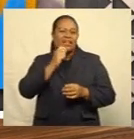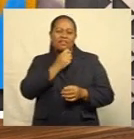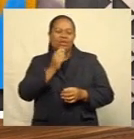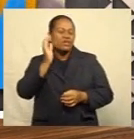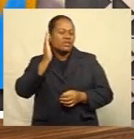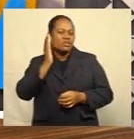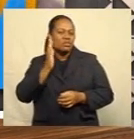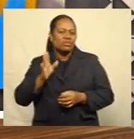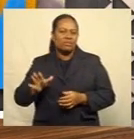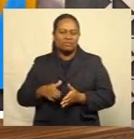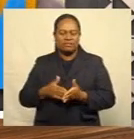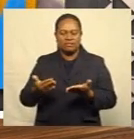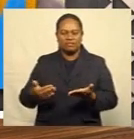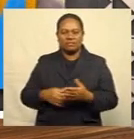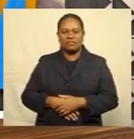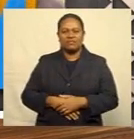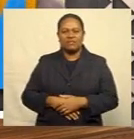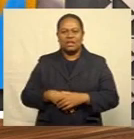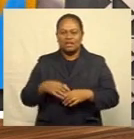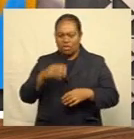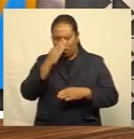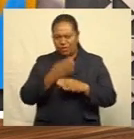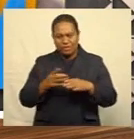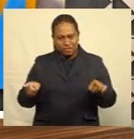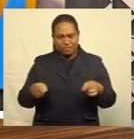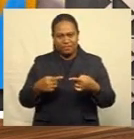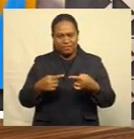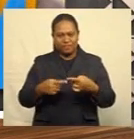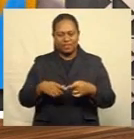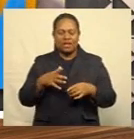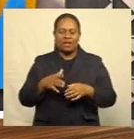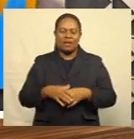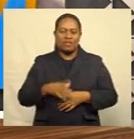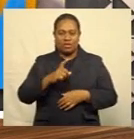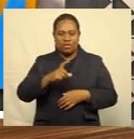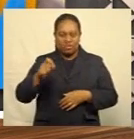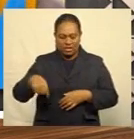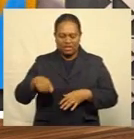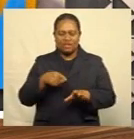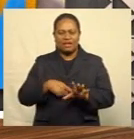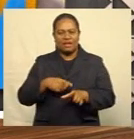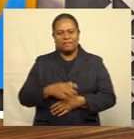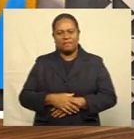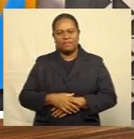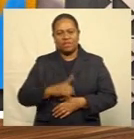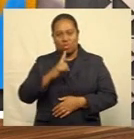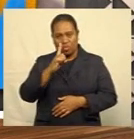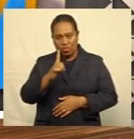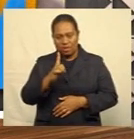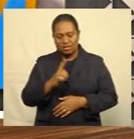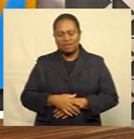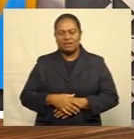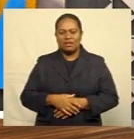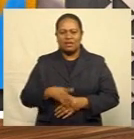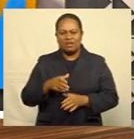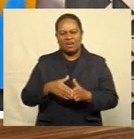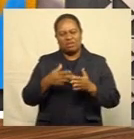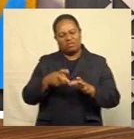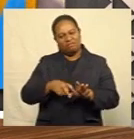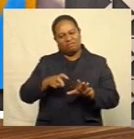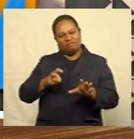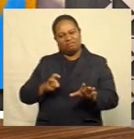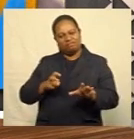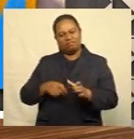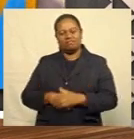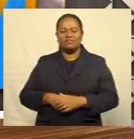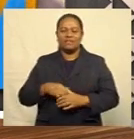for its athletes who will hopefully compete in a deferred Coca-Cola Games this year. One of the athletes the school is banking on to do them proud is